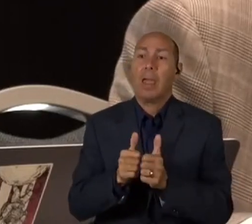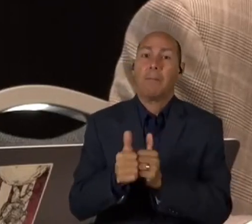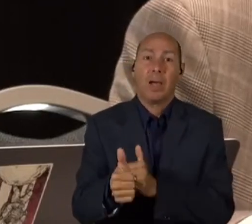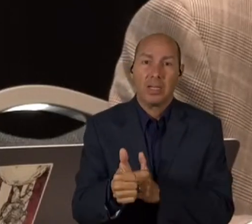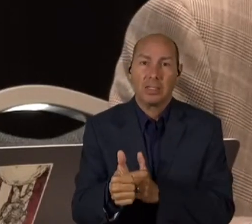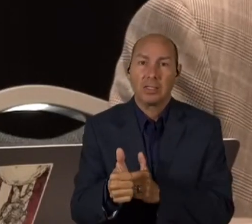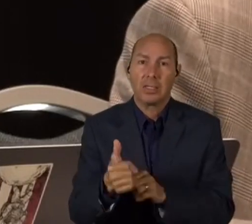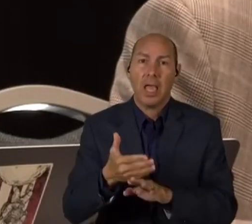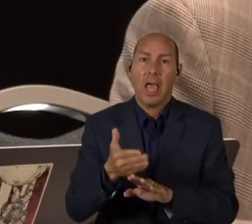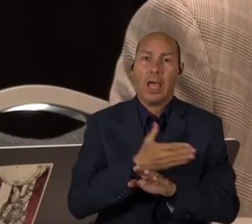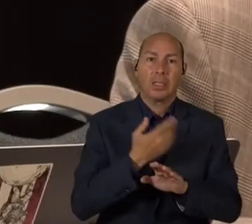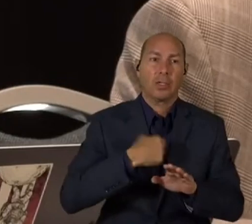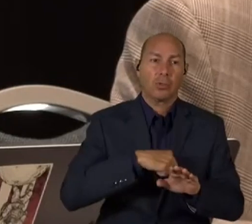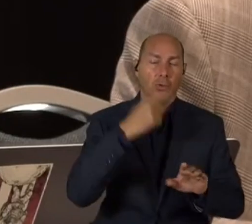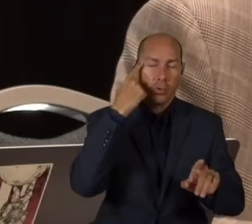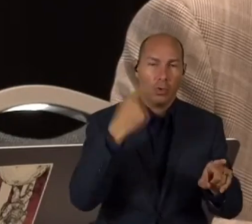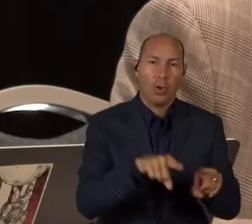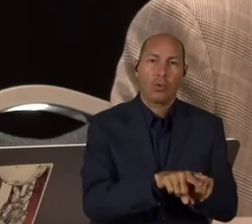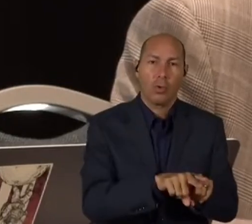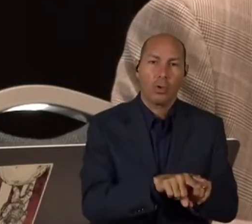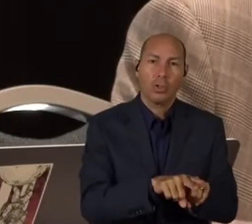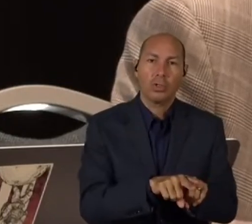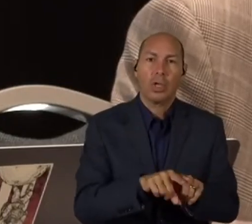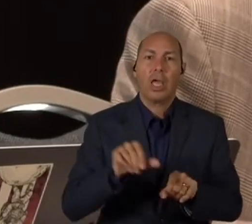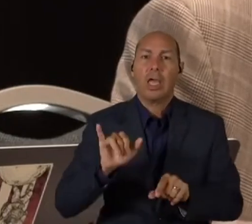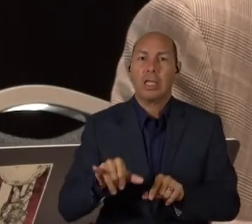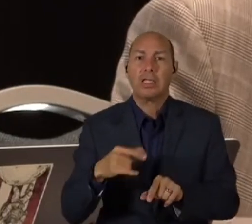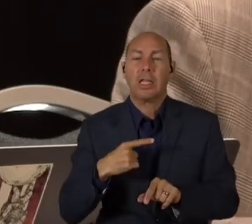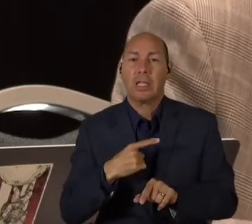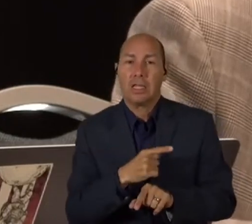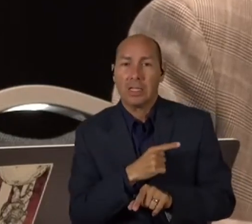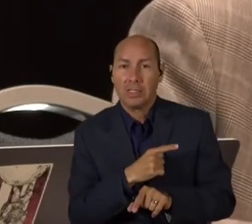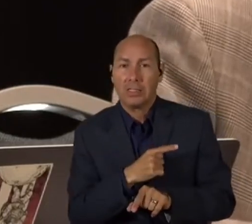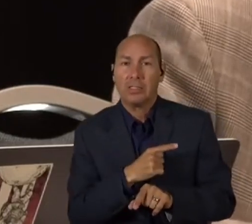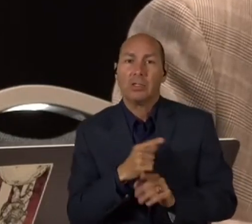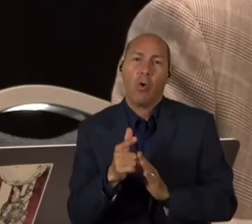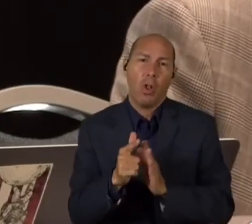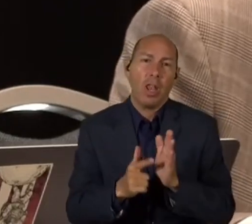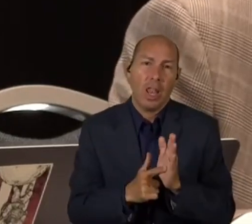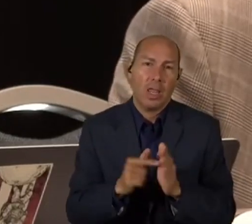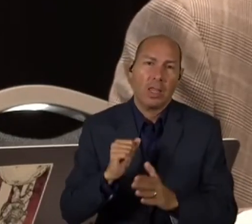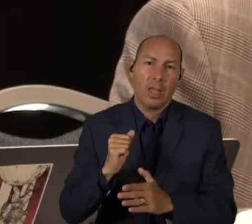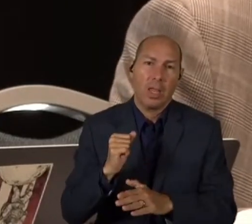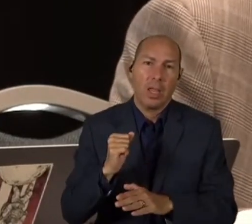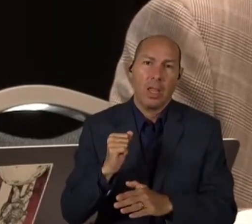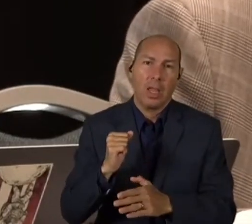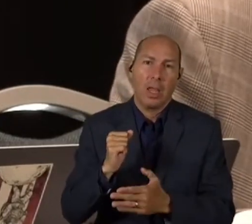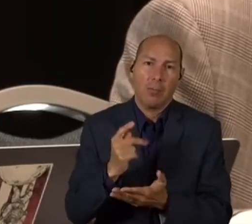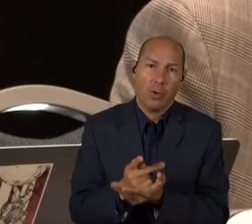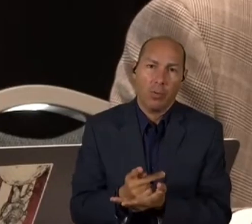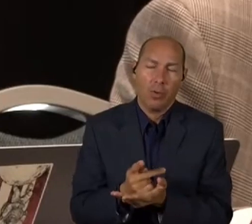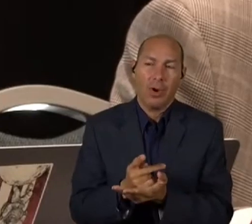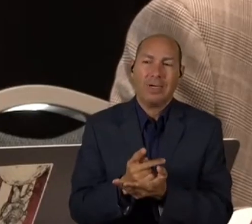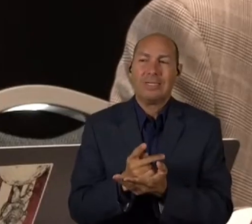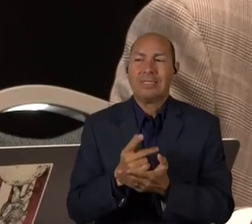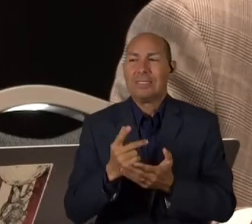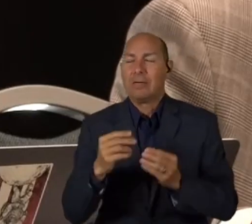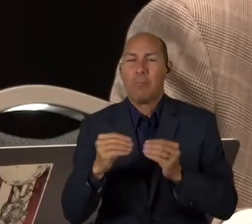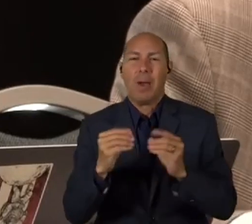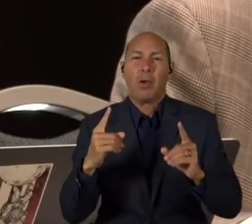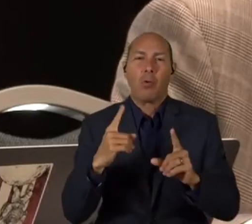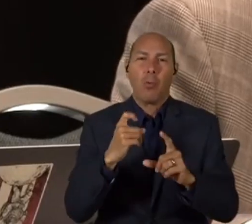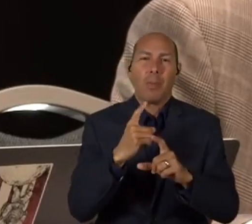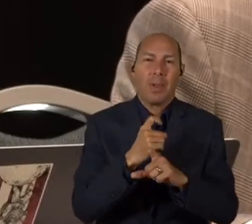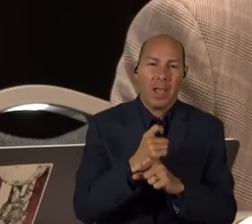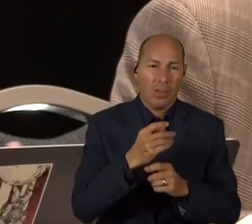legislative leadership on this language, and that legislation complicates balancing the budget. What is crystal